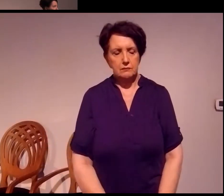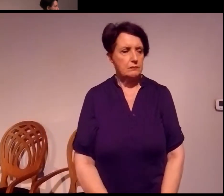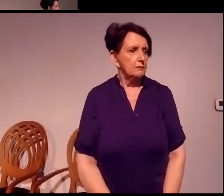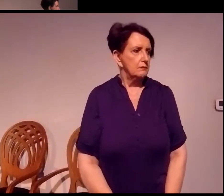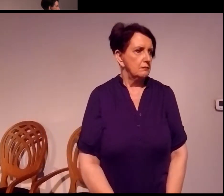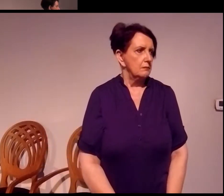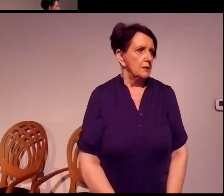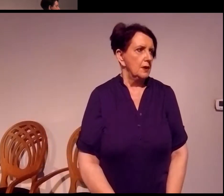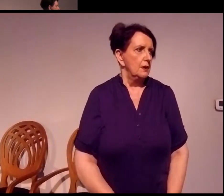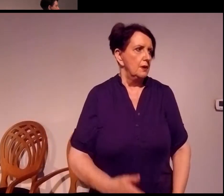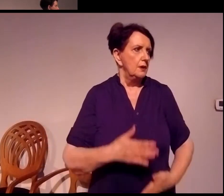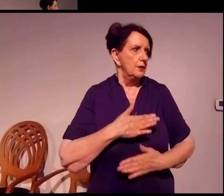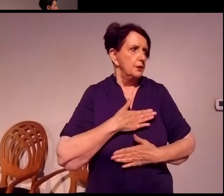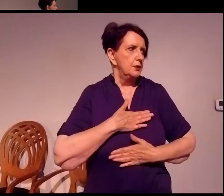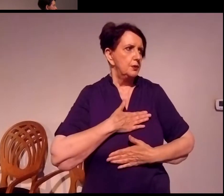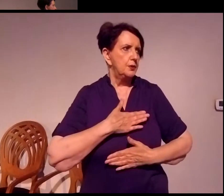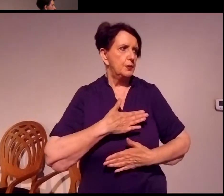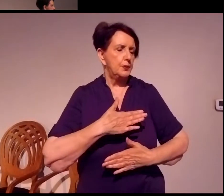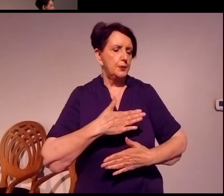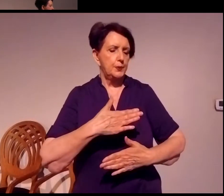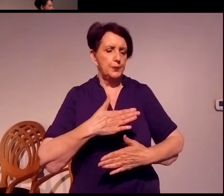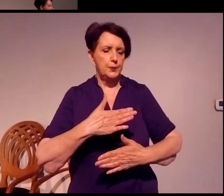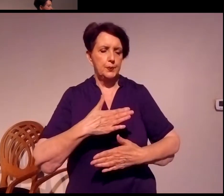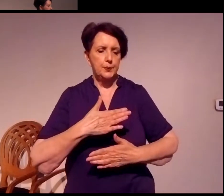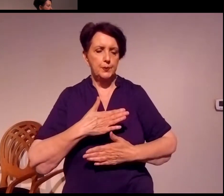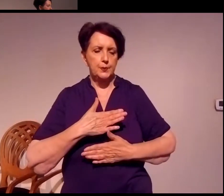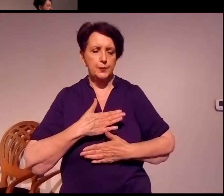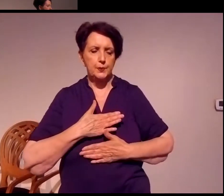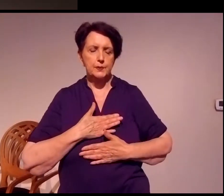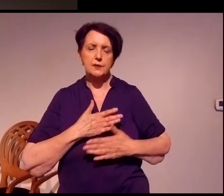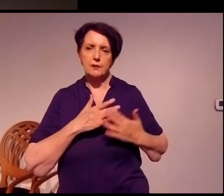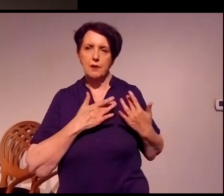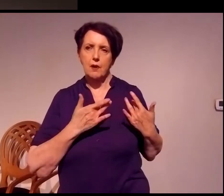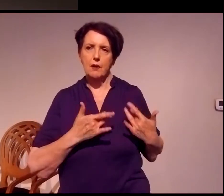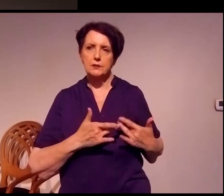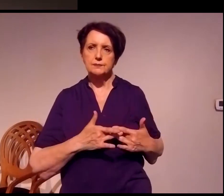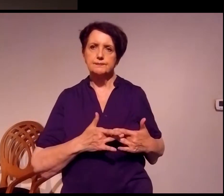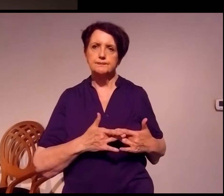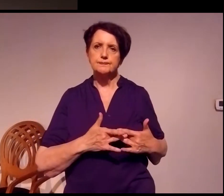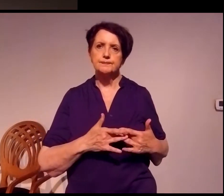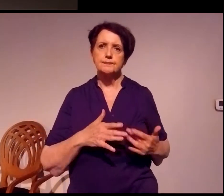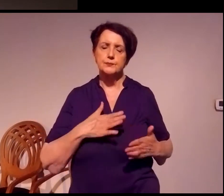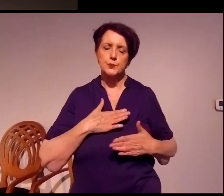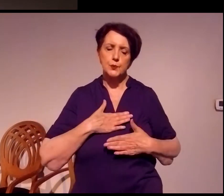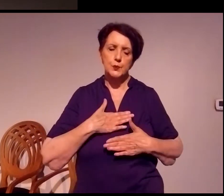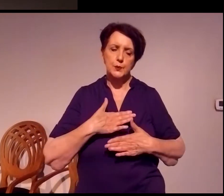And just breathe into your heart. Slowly breathe in.